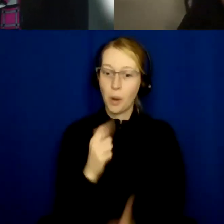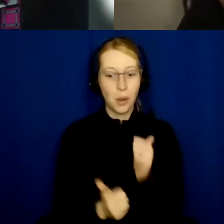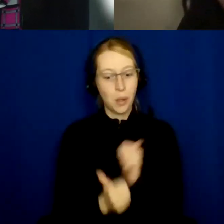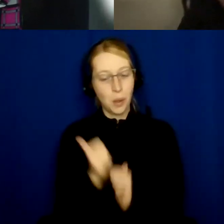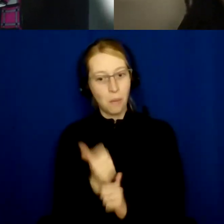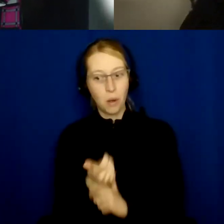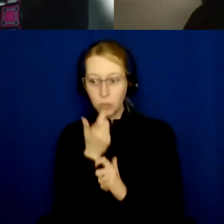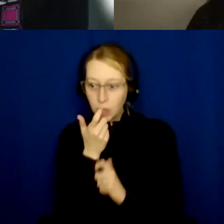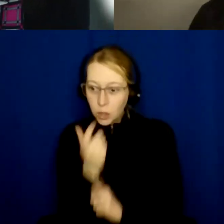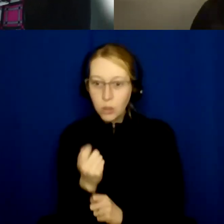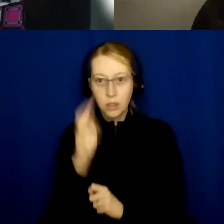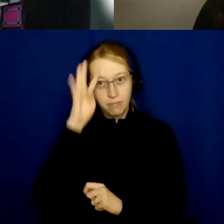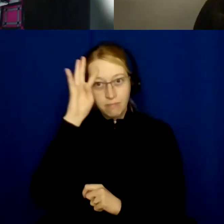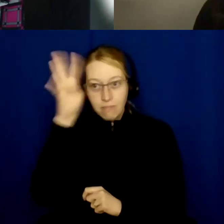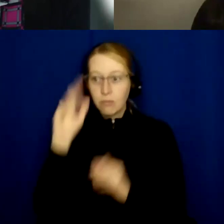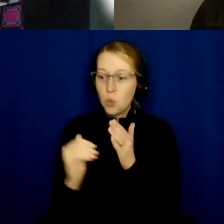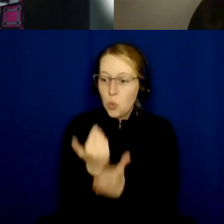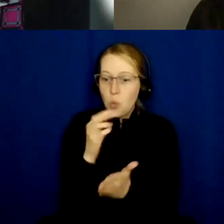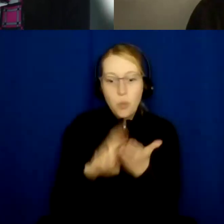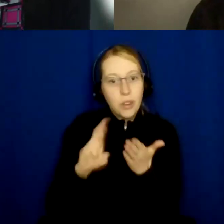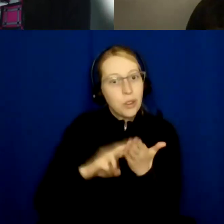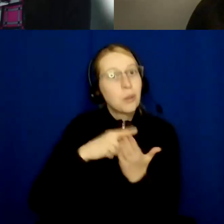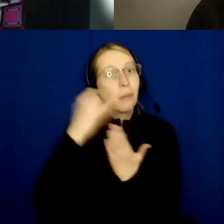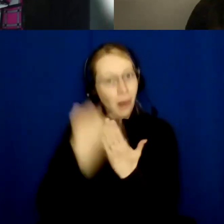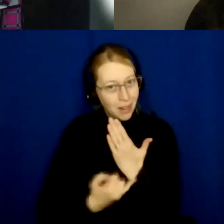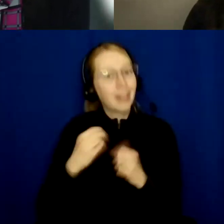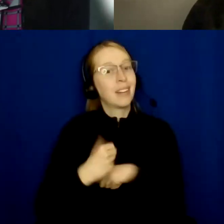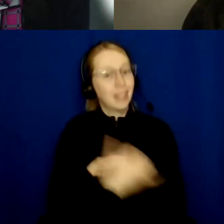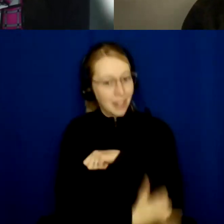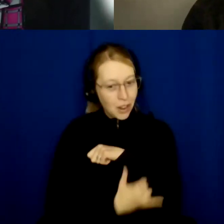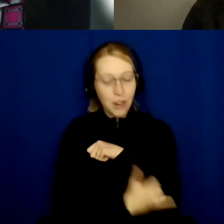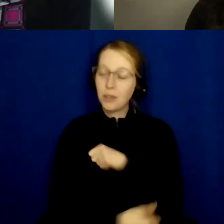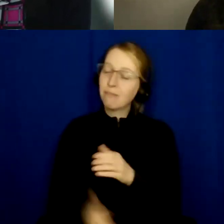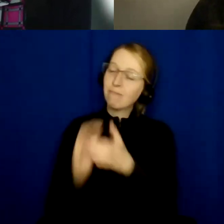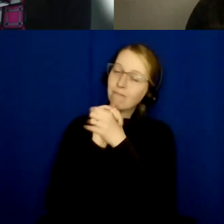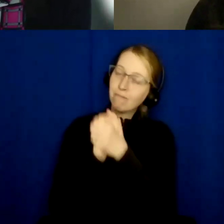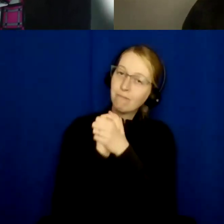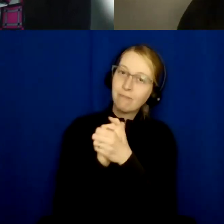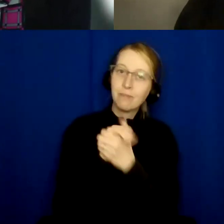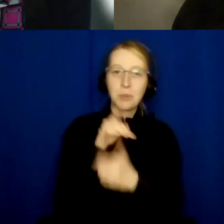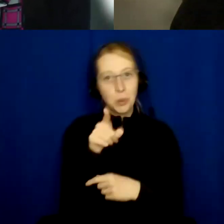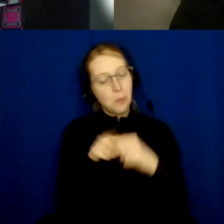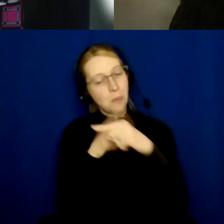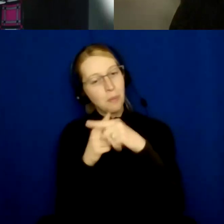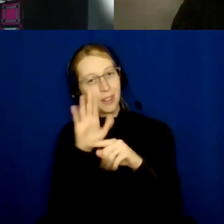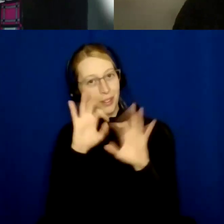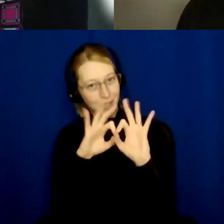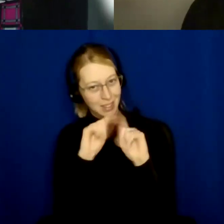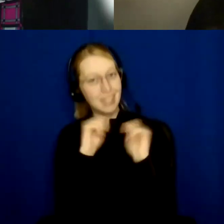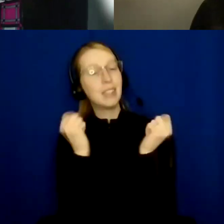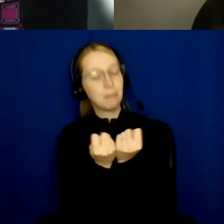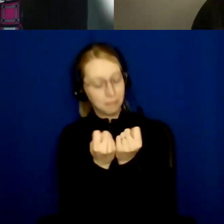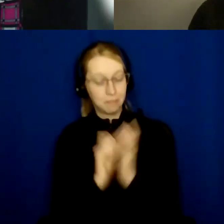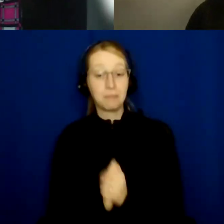research projects in the country. So congratulations to you and your team. Let's just go to